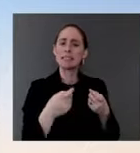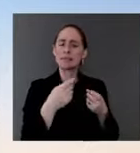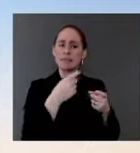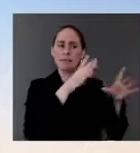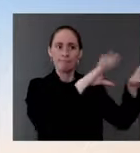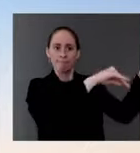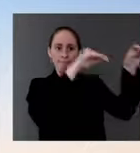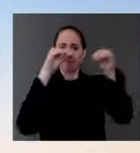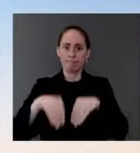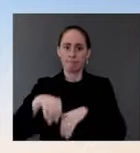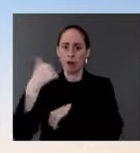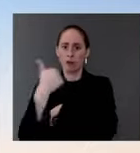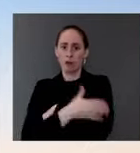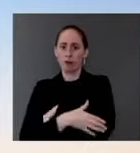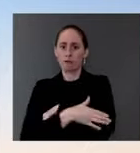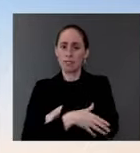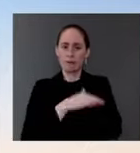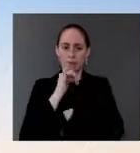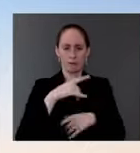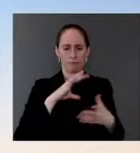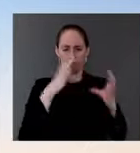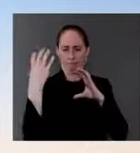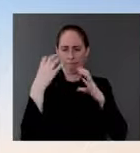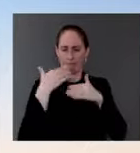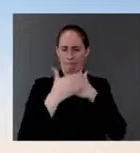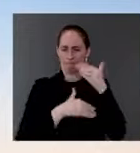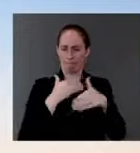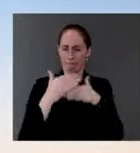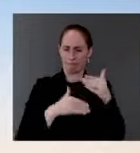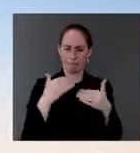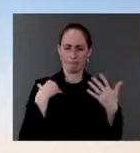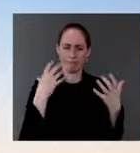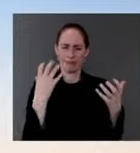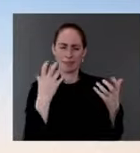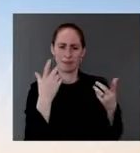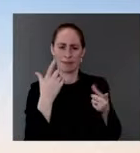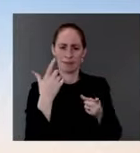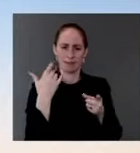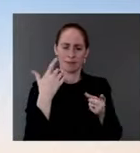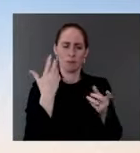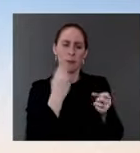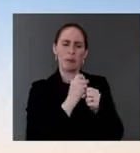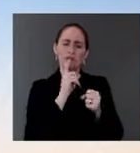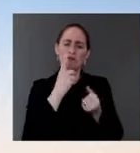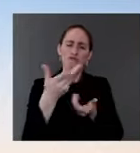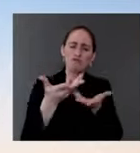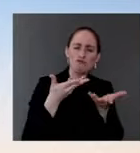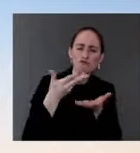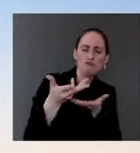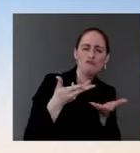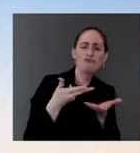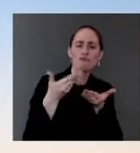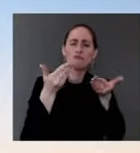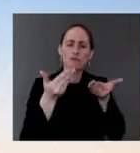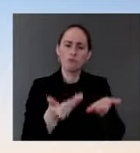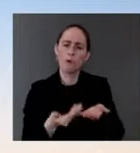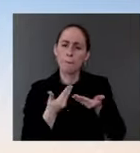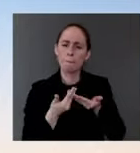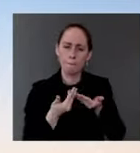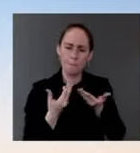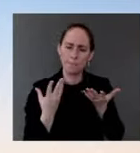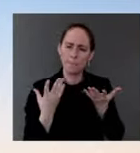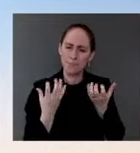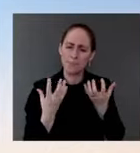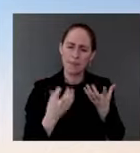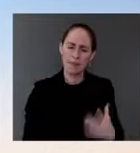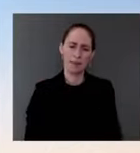we are opposed to. In terms of how we're implementing it, I mean, my understanding, but I really point to the Department of Homeland Security, is that